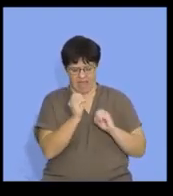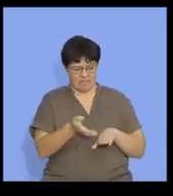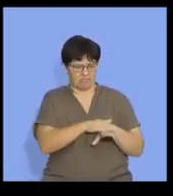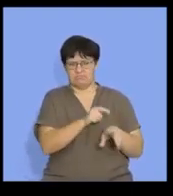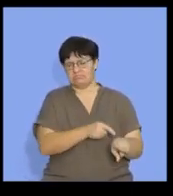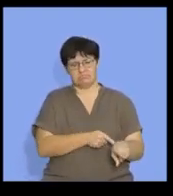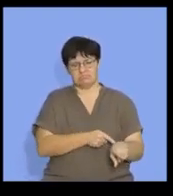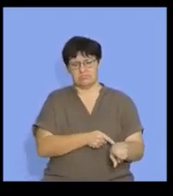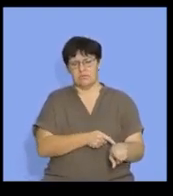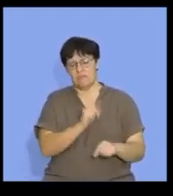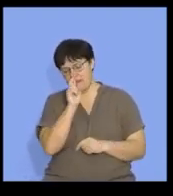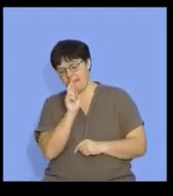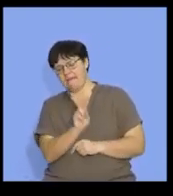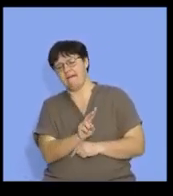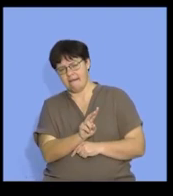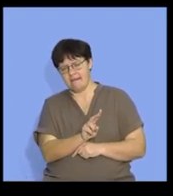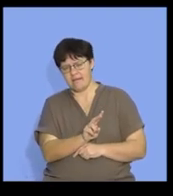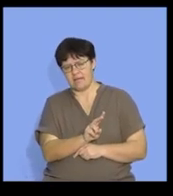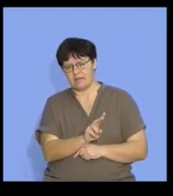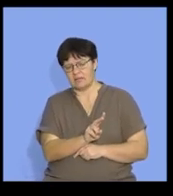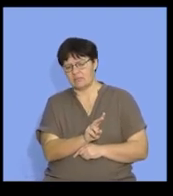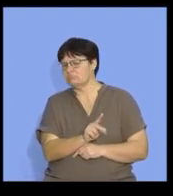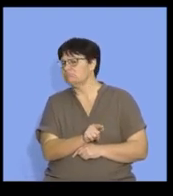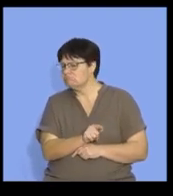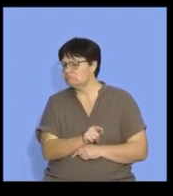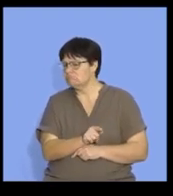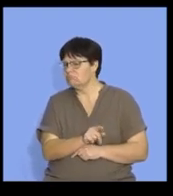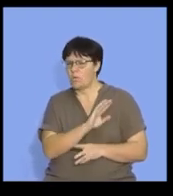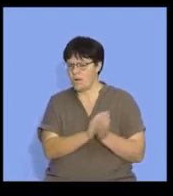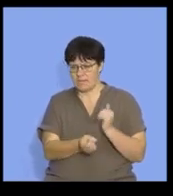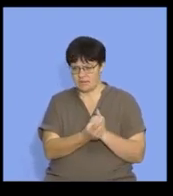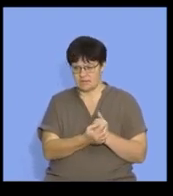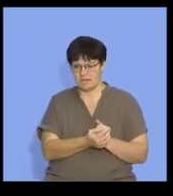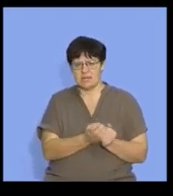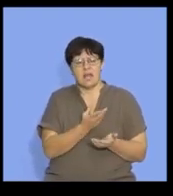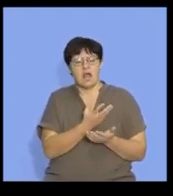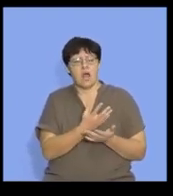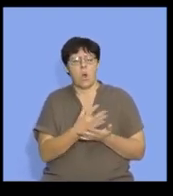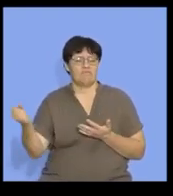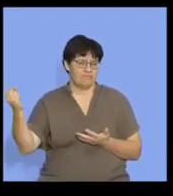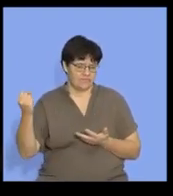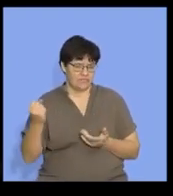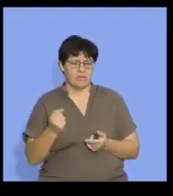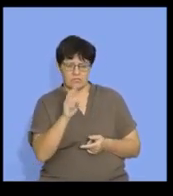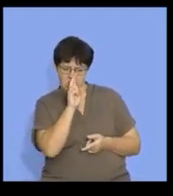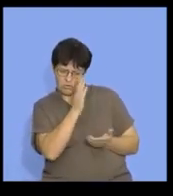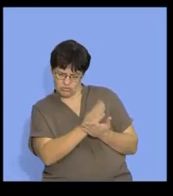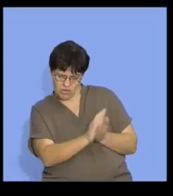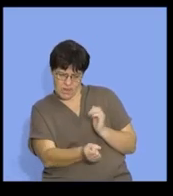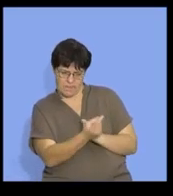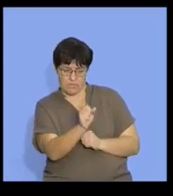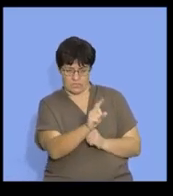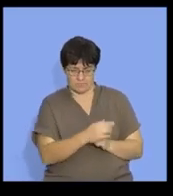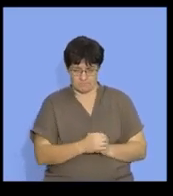to make it see, all right, what it was. We always have to have a control. Take away something to make sure what is going to grow